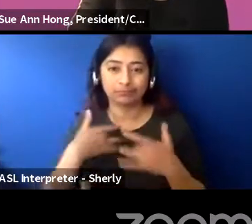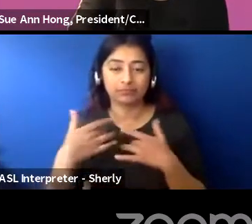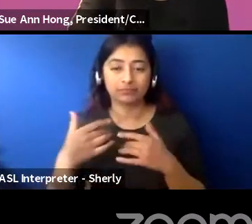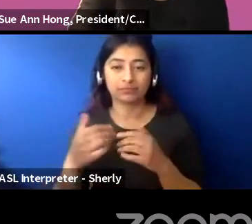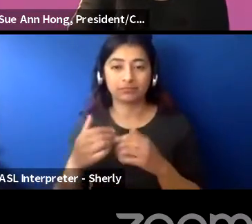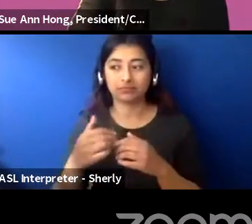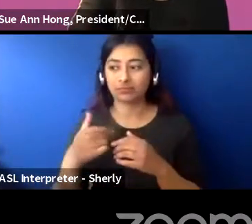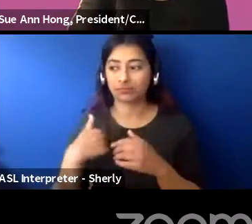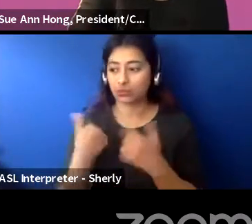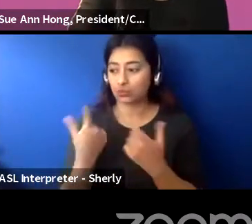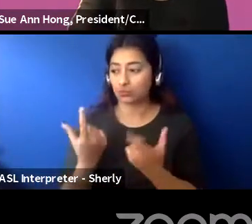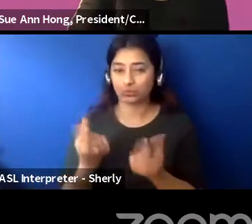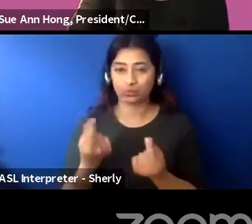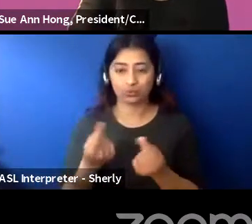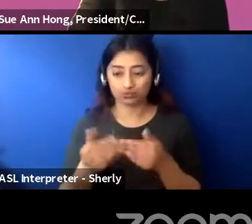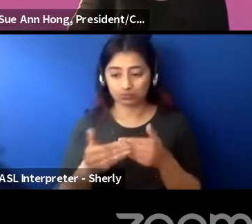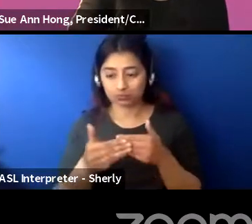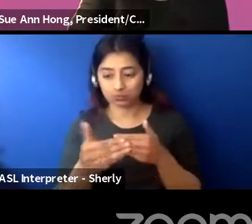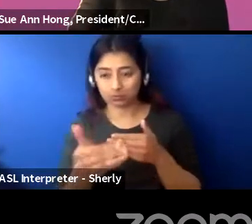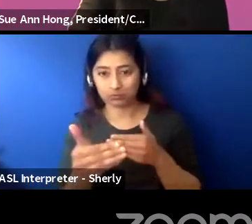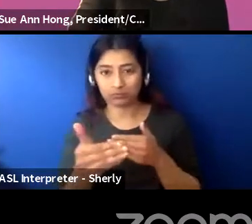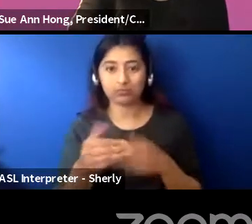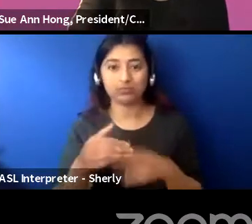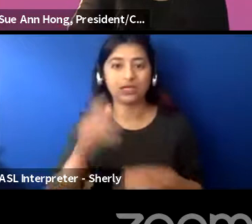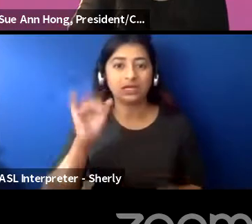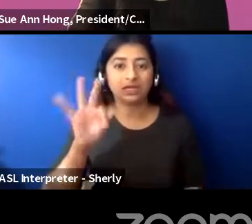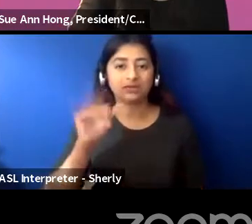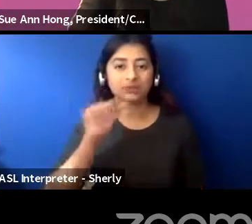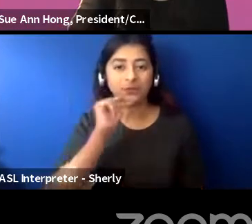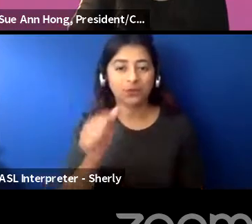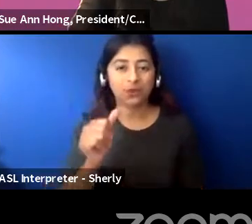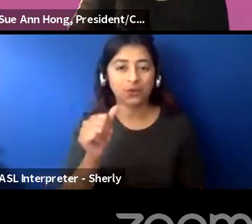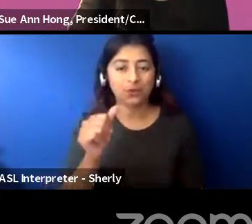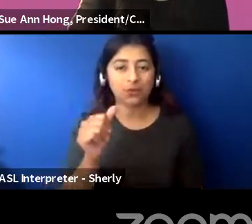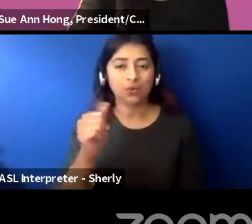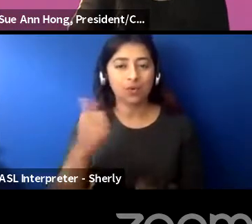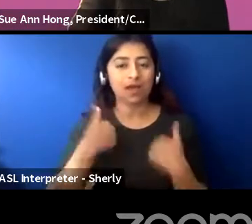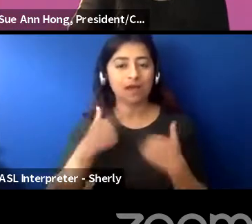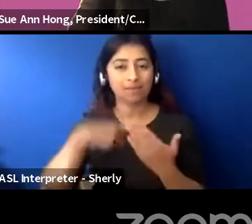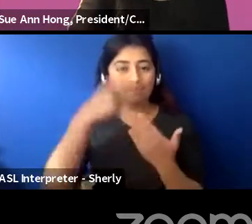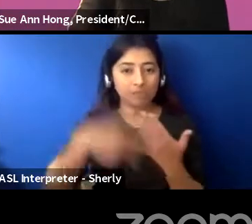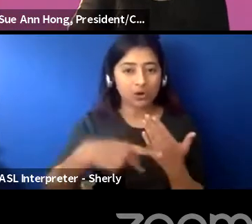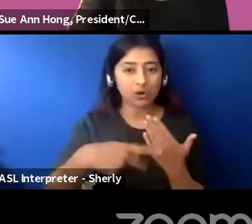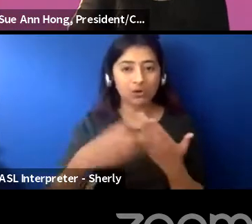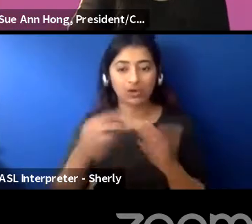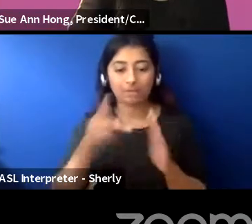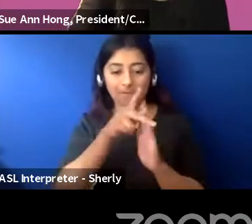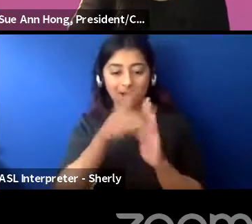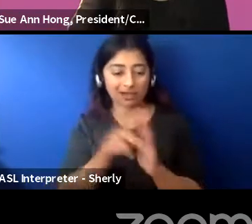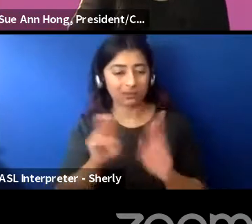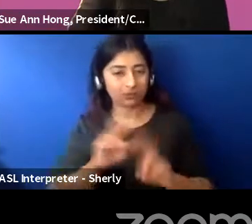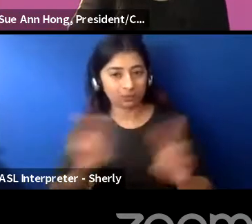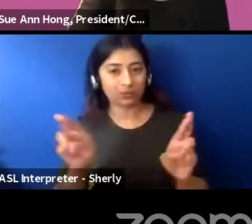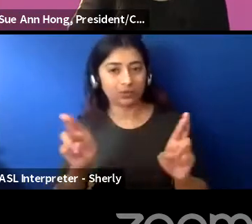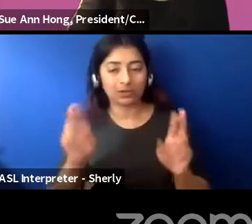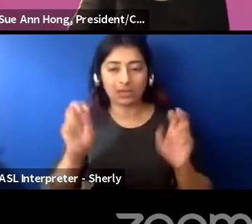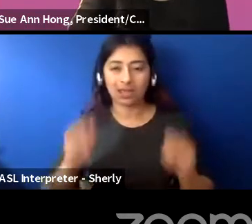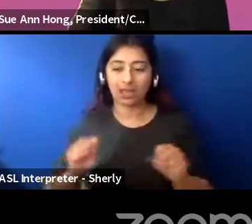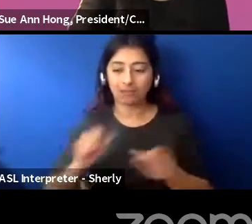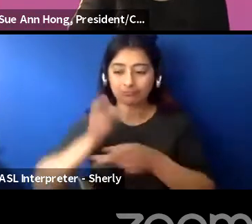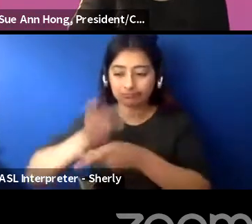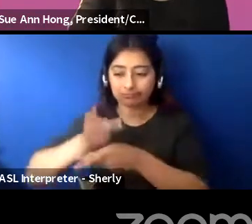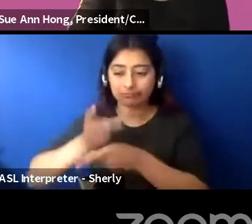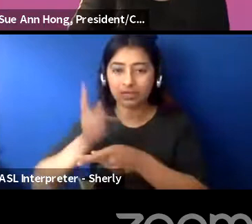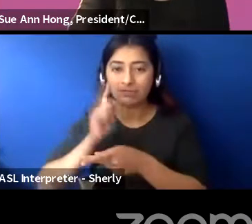where we go from here if we don't put programs and policies in place that care for the least